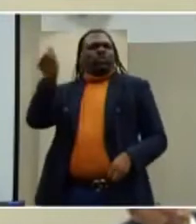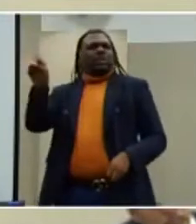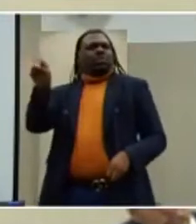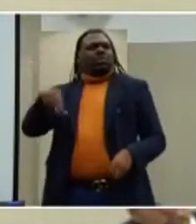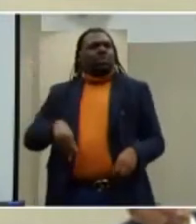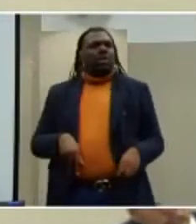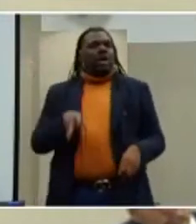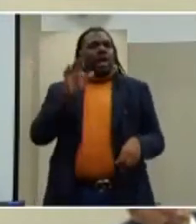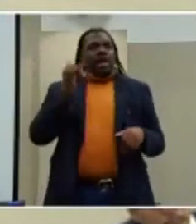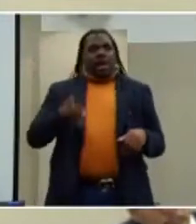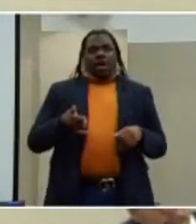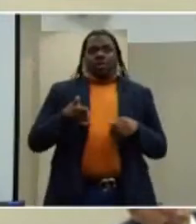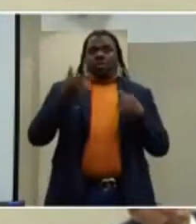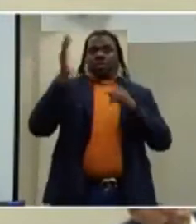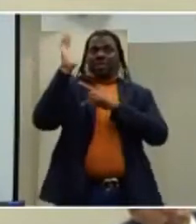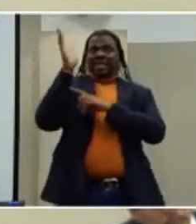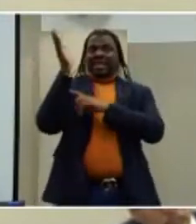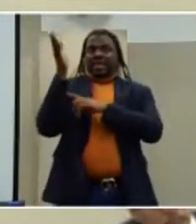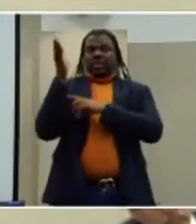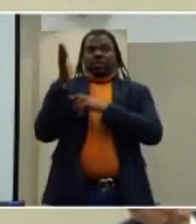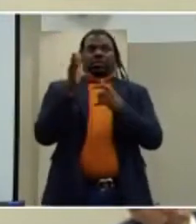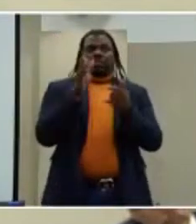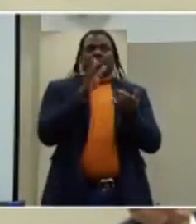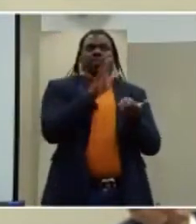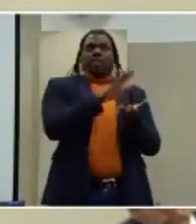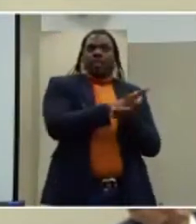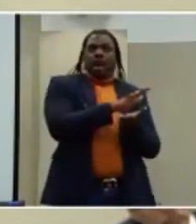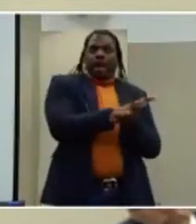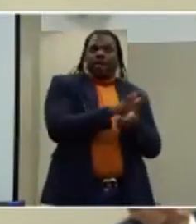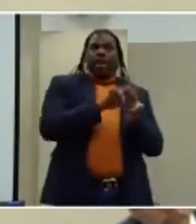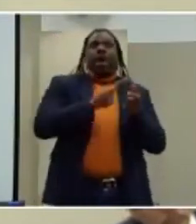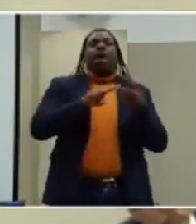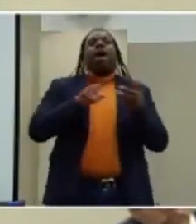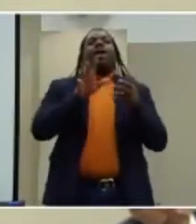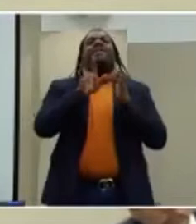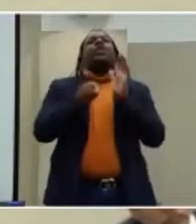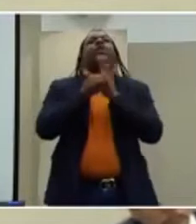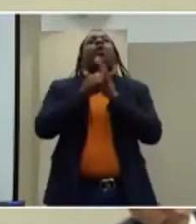to the presentation, the transcript, and the video.